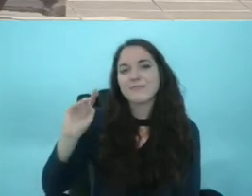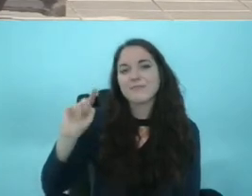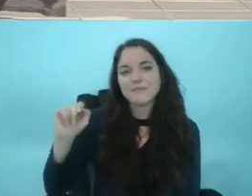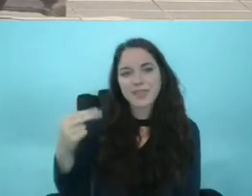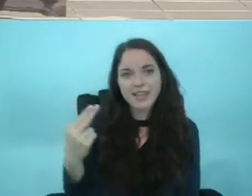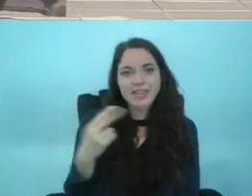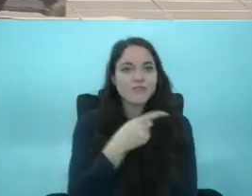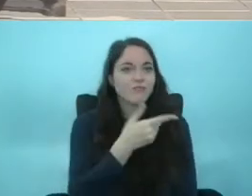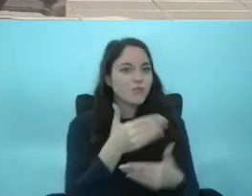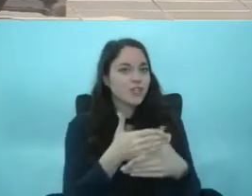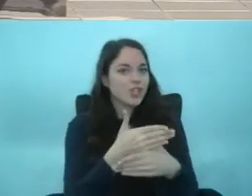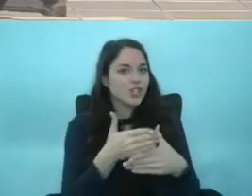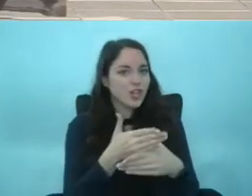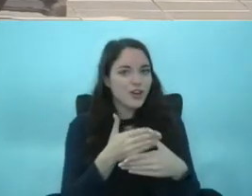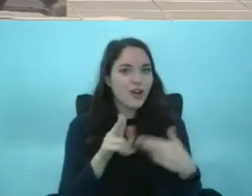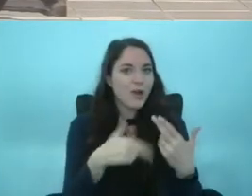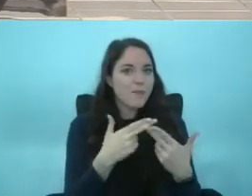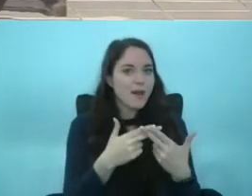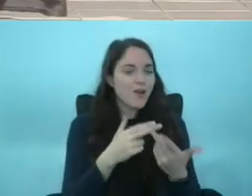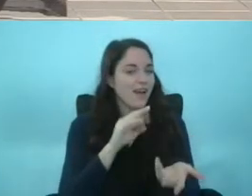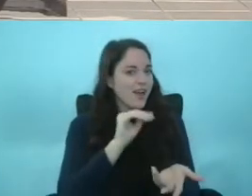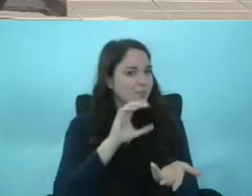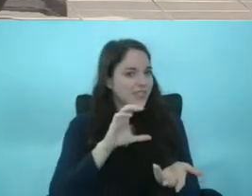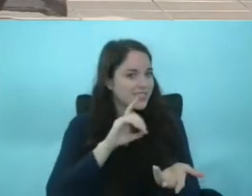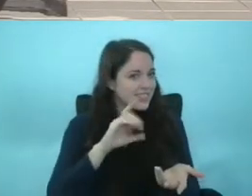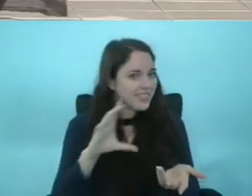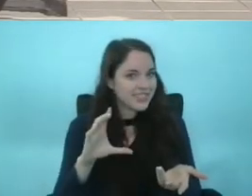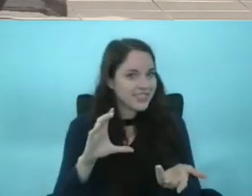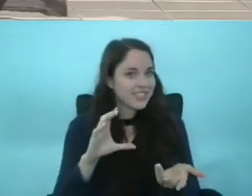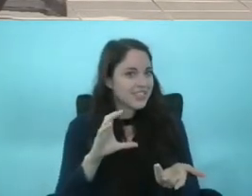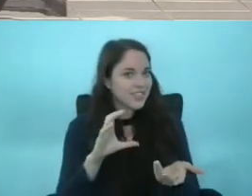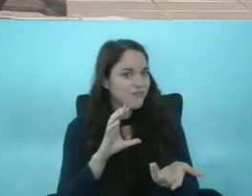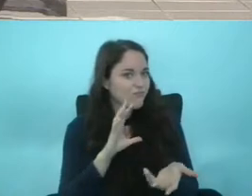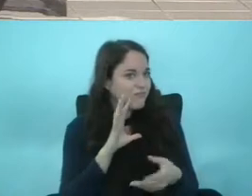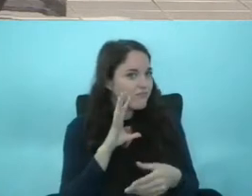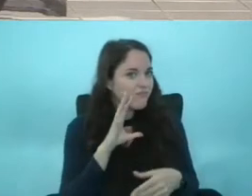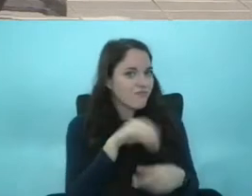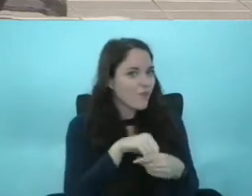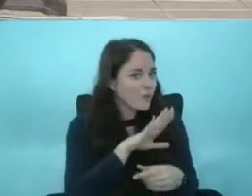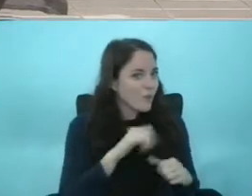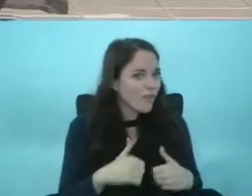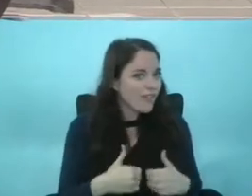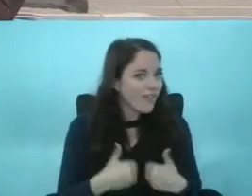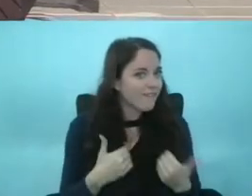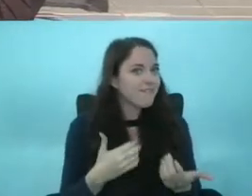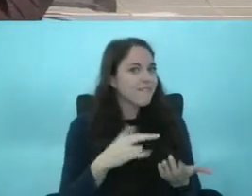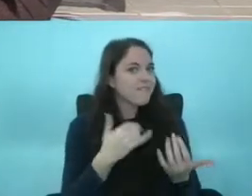how has your engagement with MCCDC strengthened your faith?